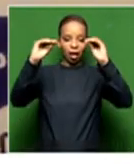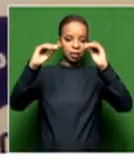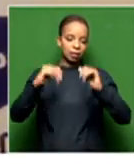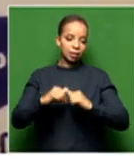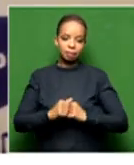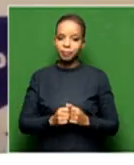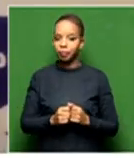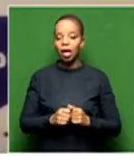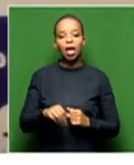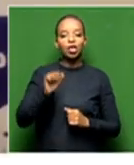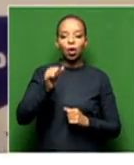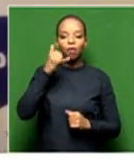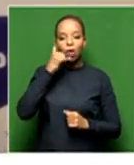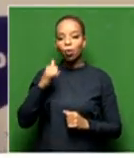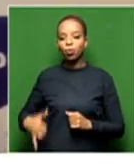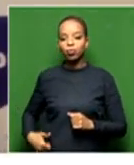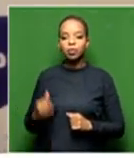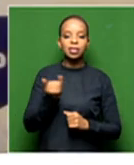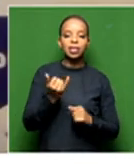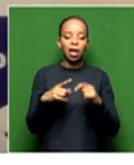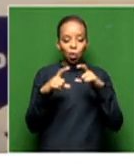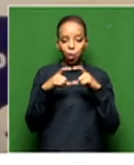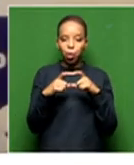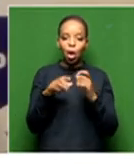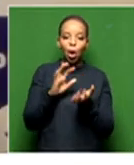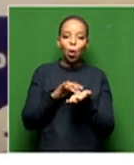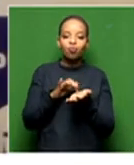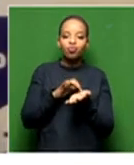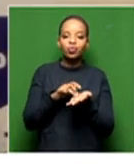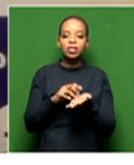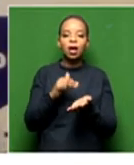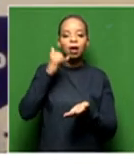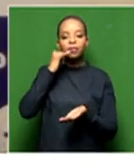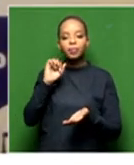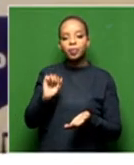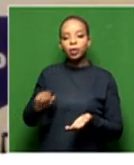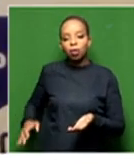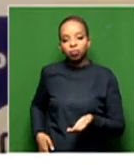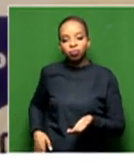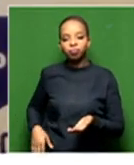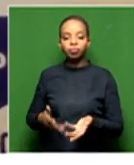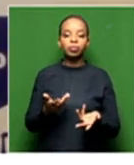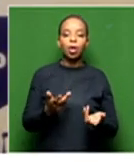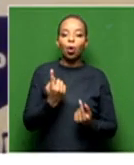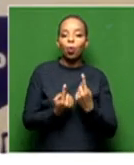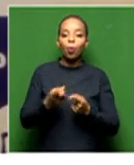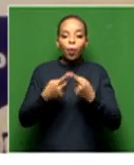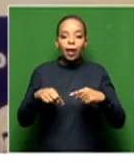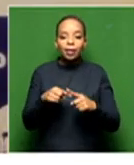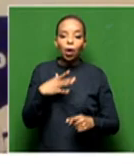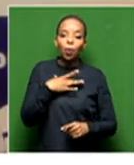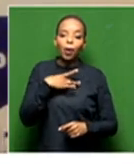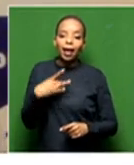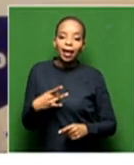like supercomputers in your pocket. So, whether we like it or not, and whether we know it or not, we are beginning